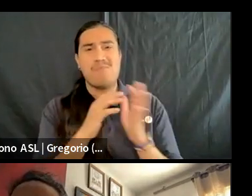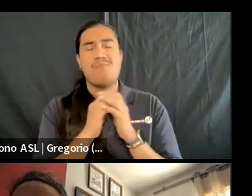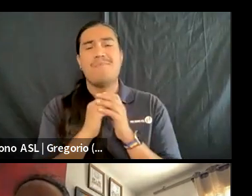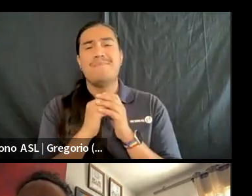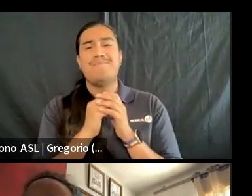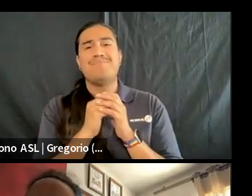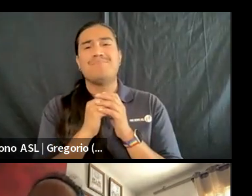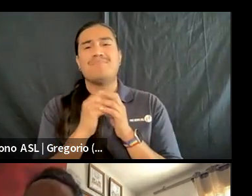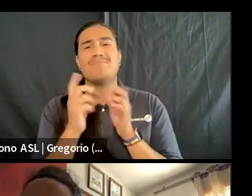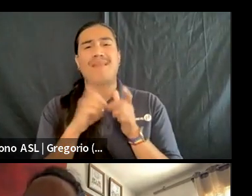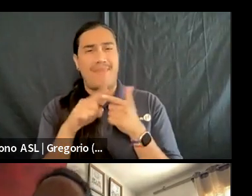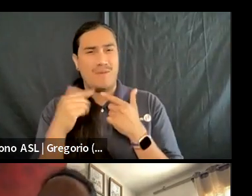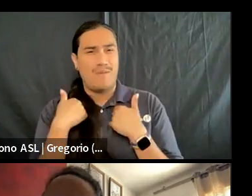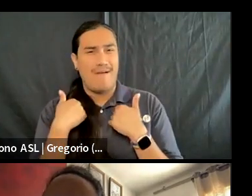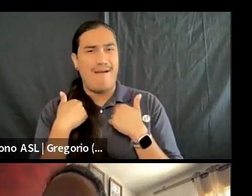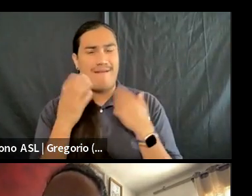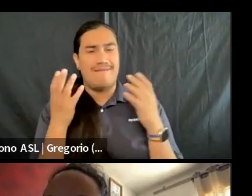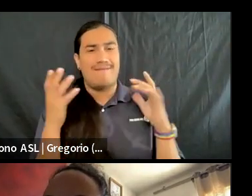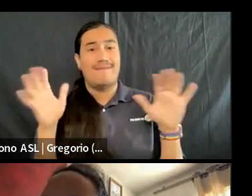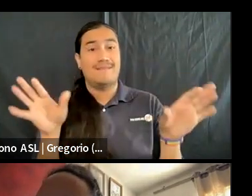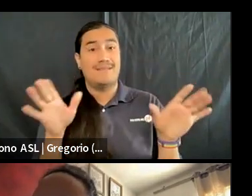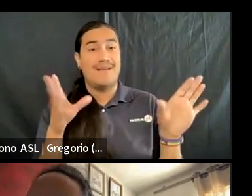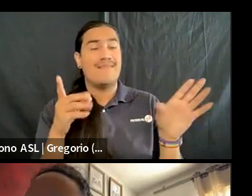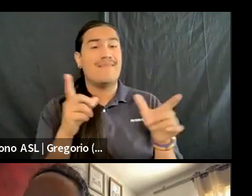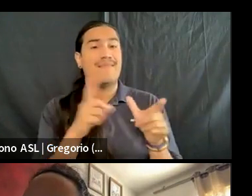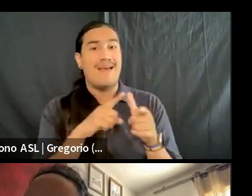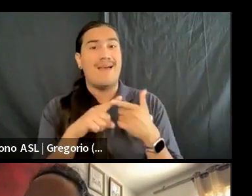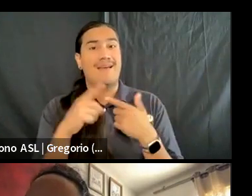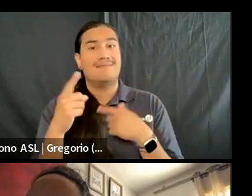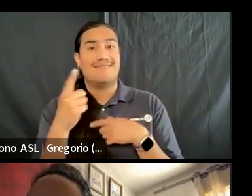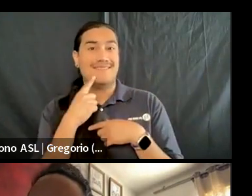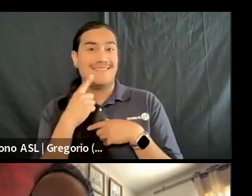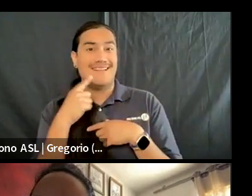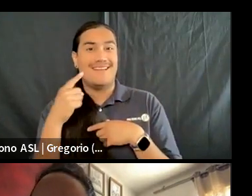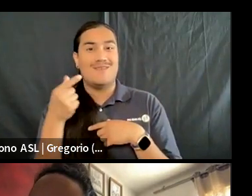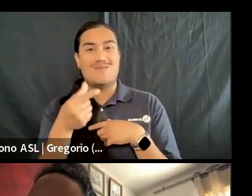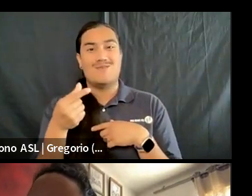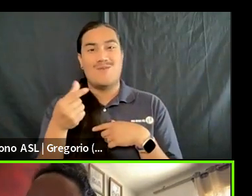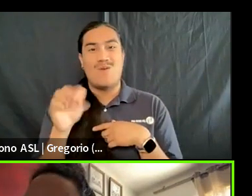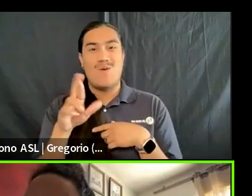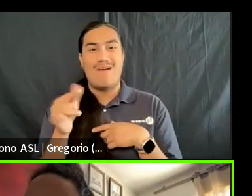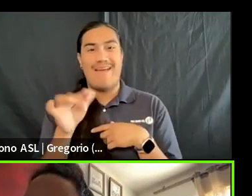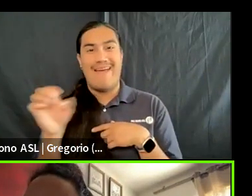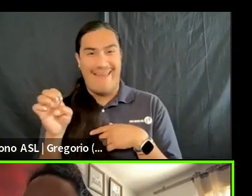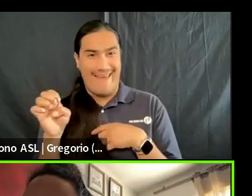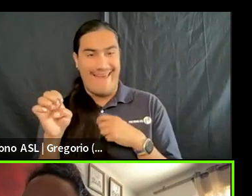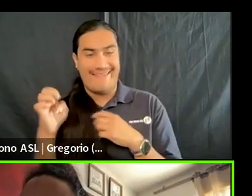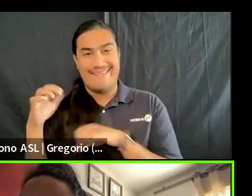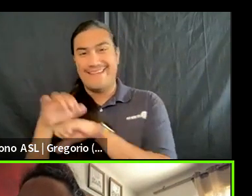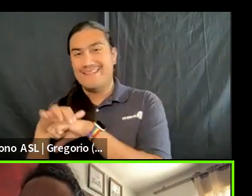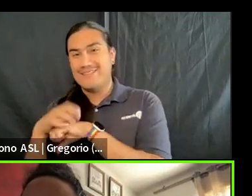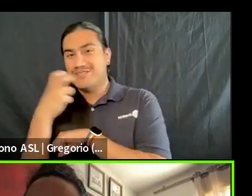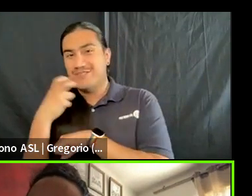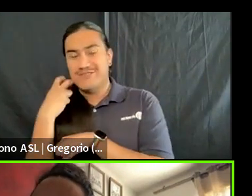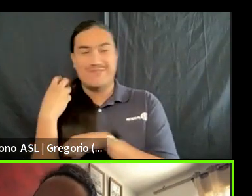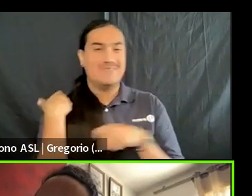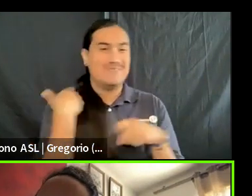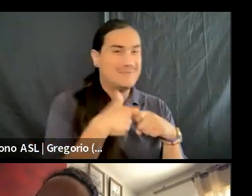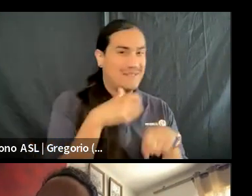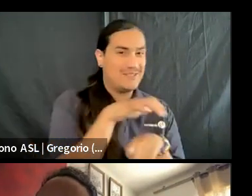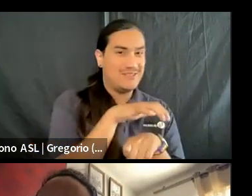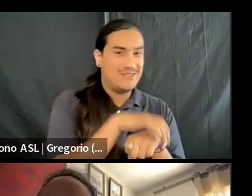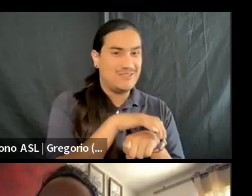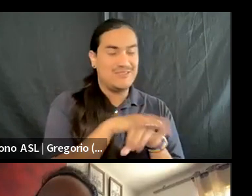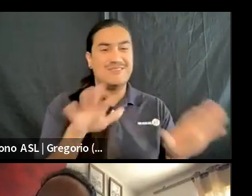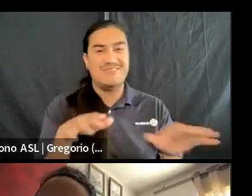and then you have the turn where, you know, he says Jorge and they call him George, which creates a